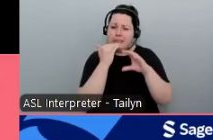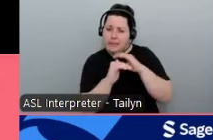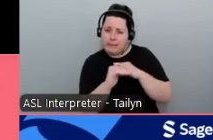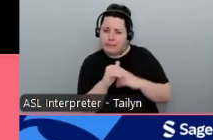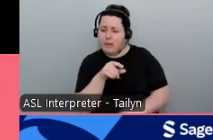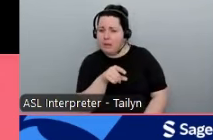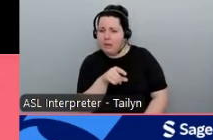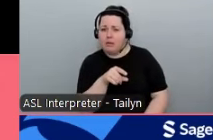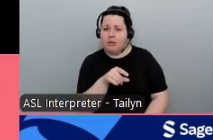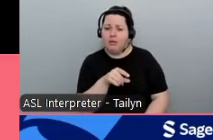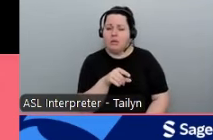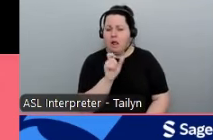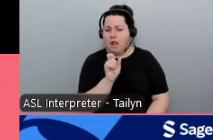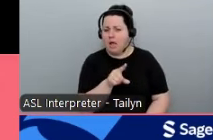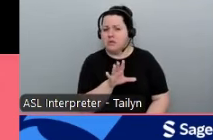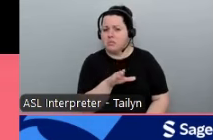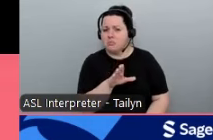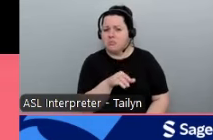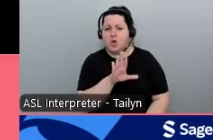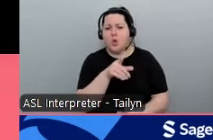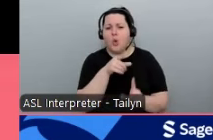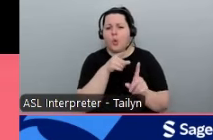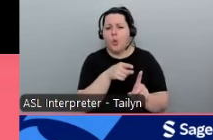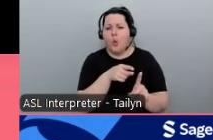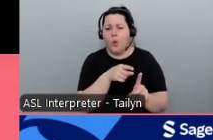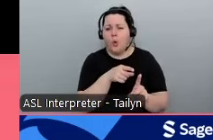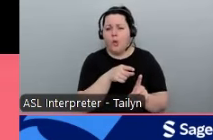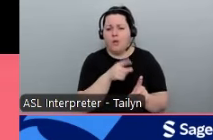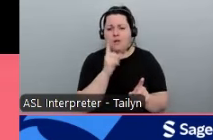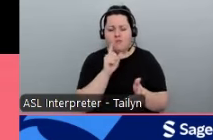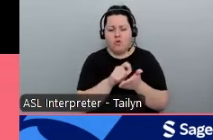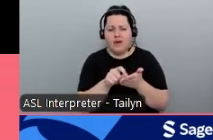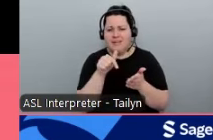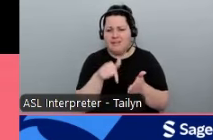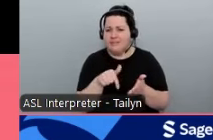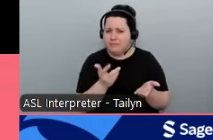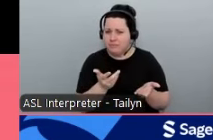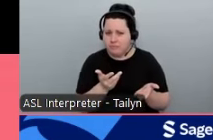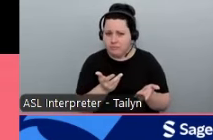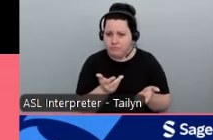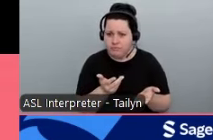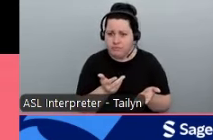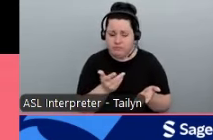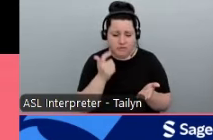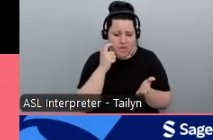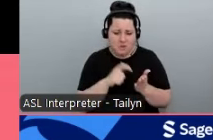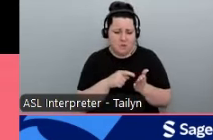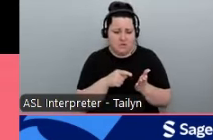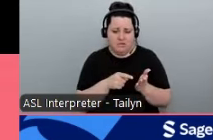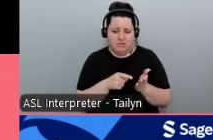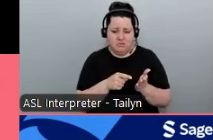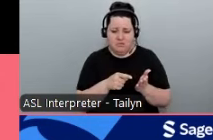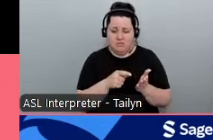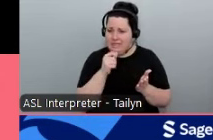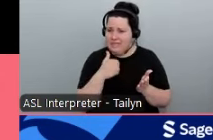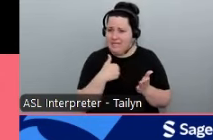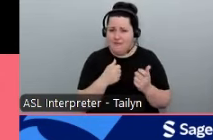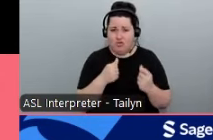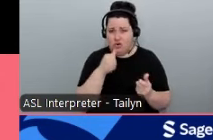submitting, and I'll ask them, what was your goal in writing this piece, especially if I noticed that it didn't really have a strong letter to the